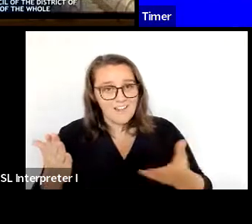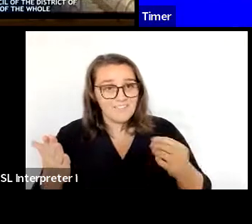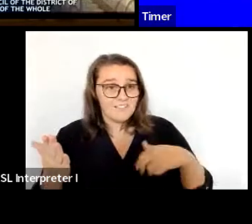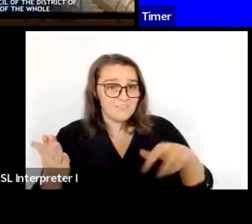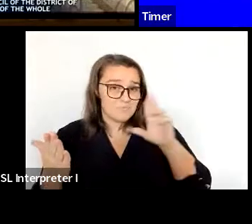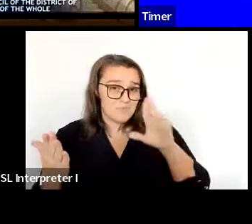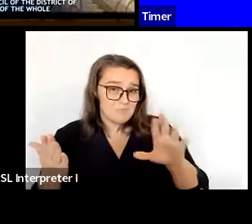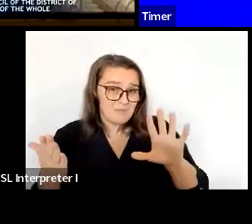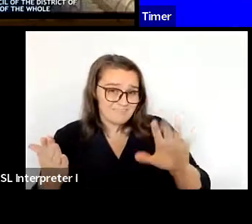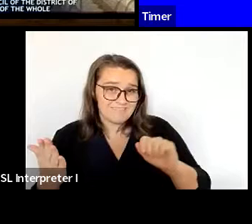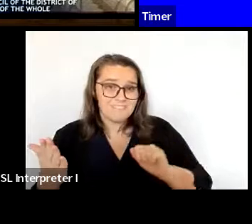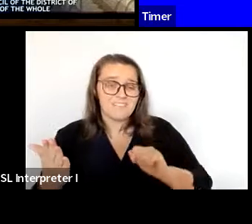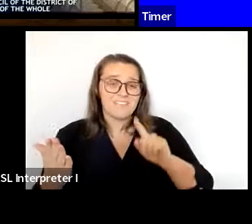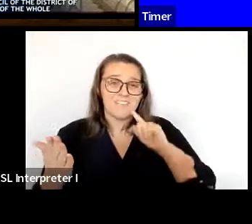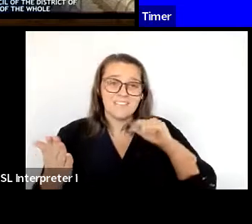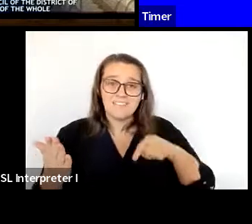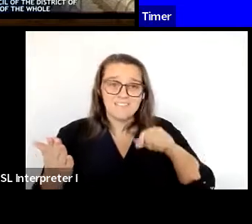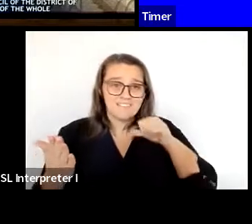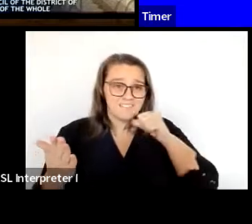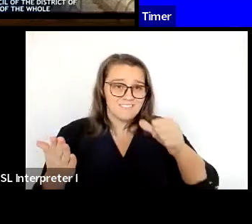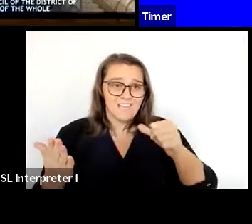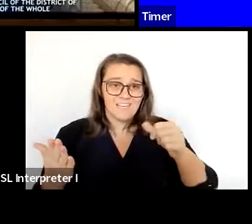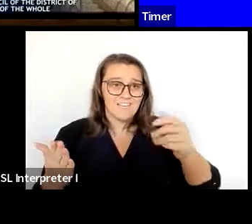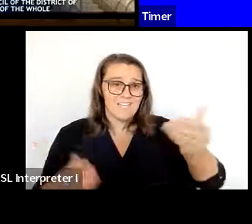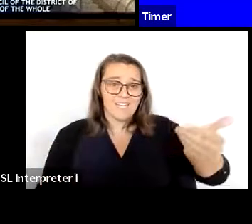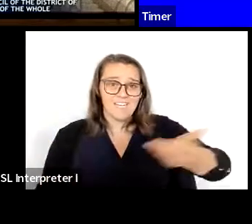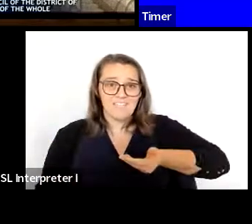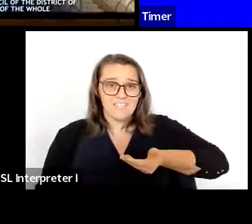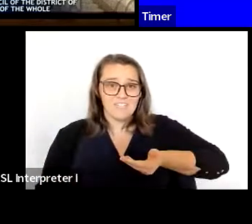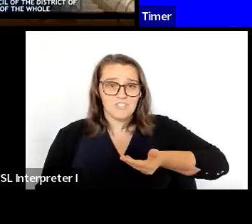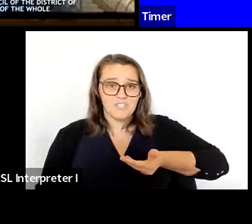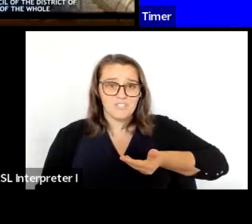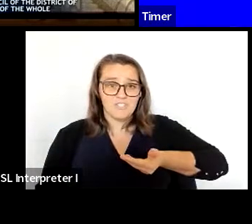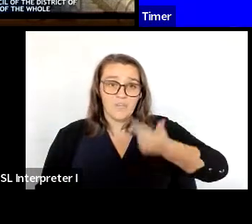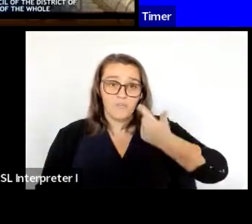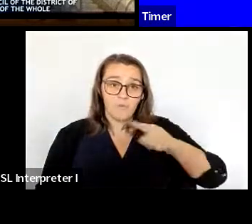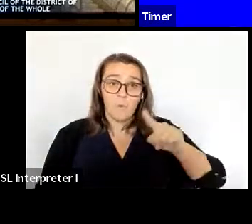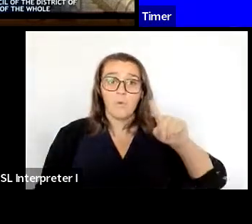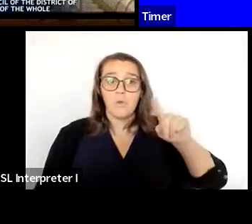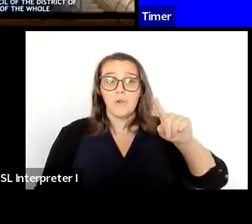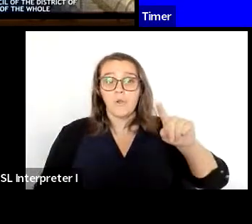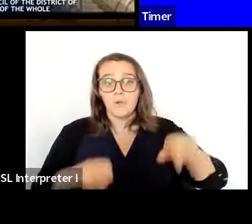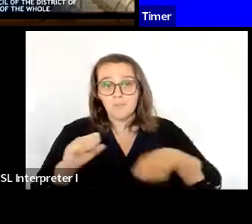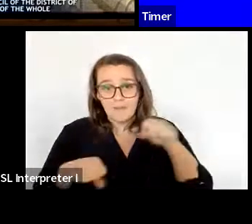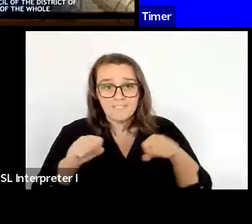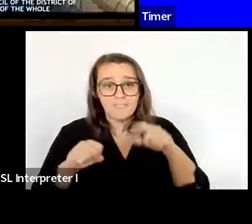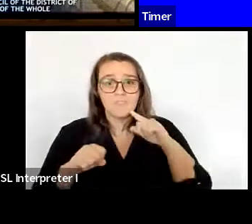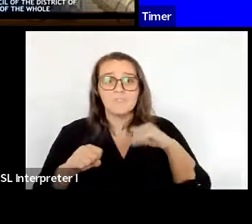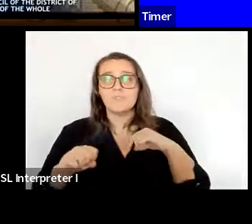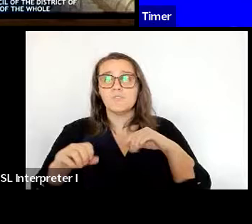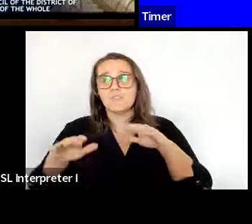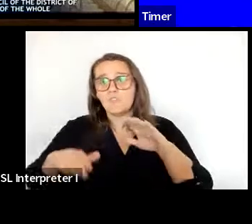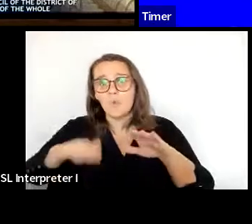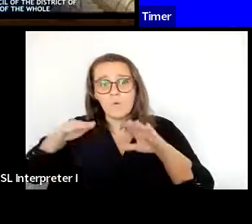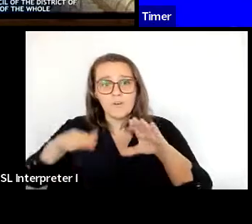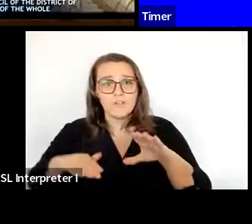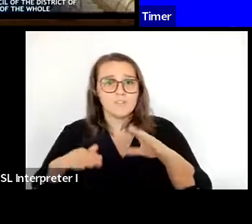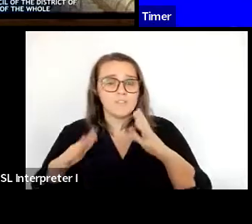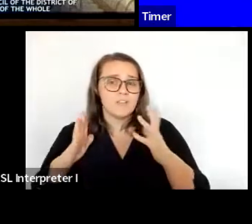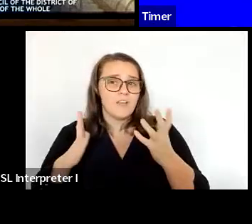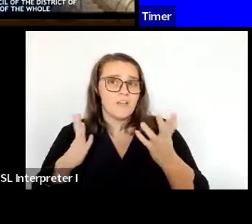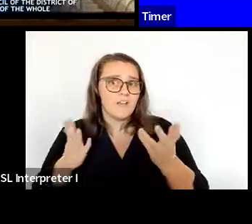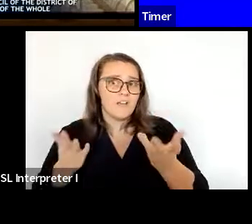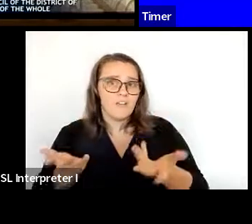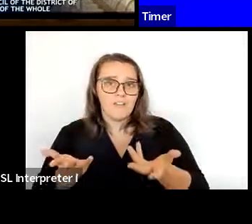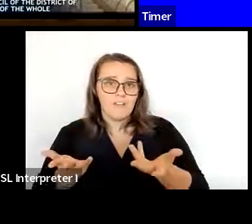to this, again, this is not an invitation to scooters or cyclists to,